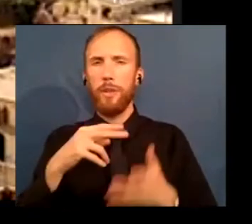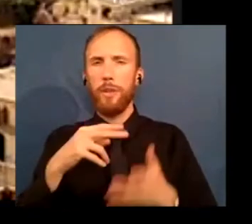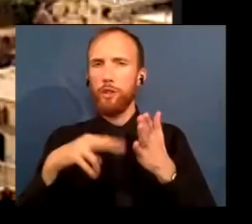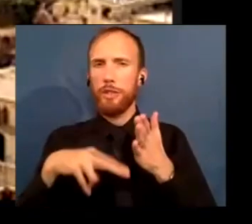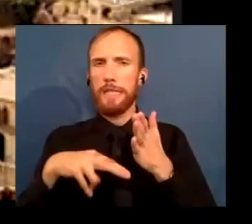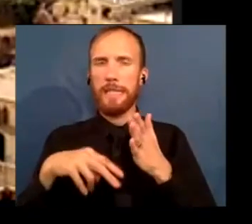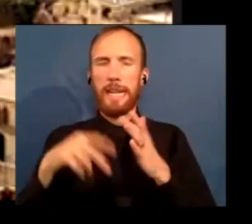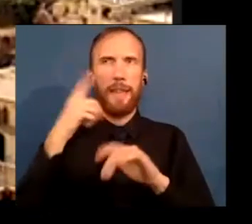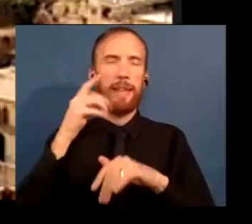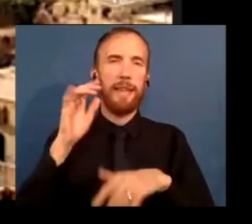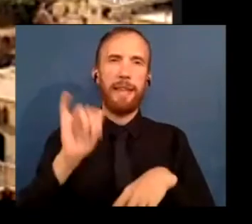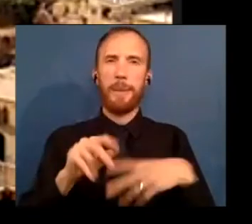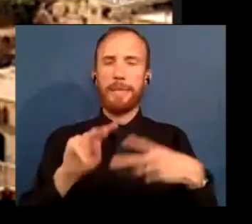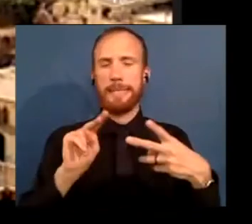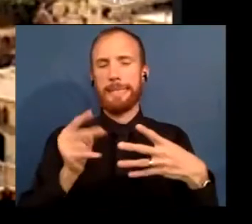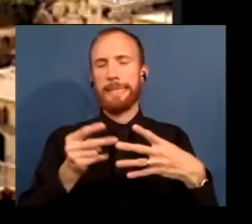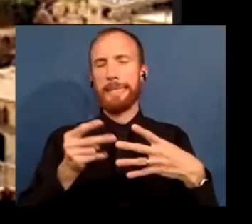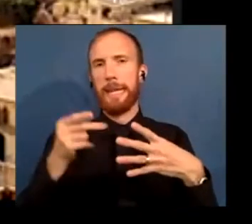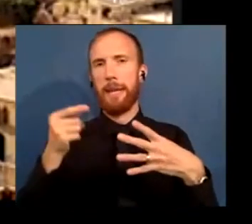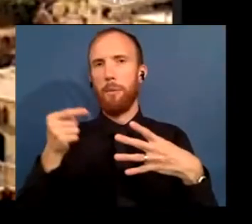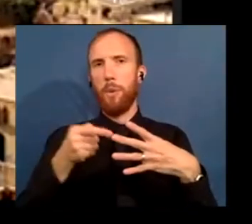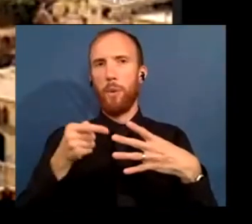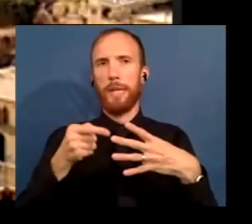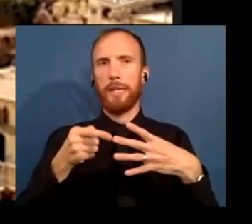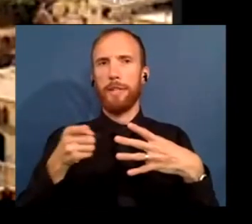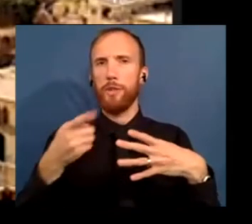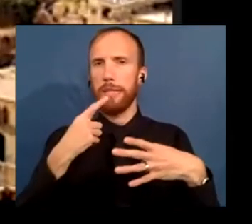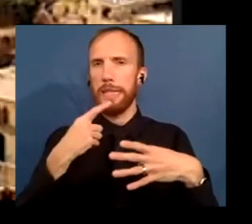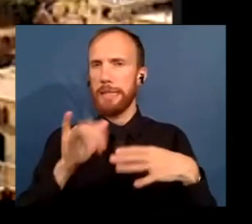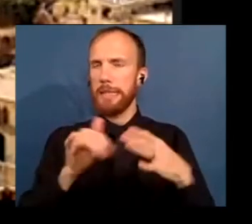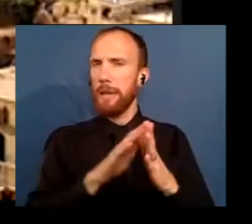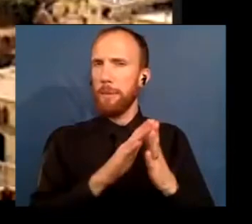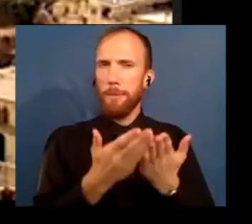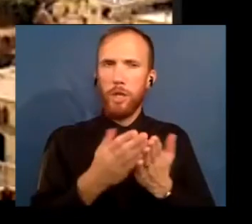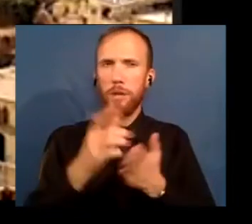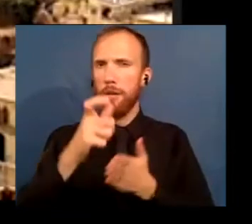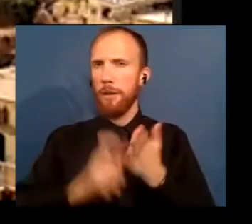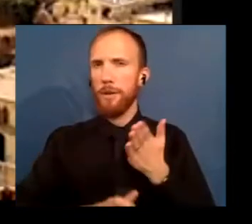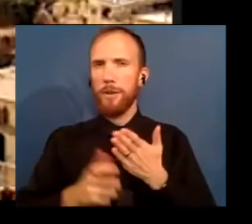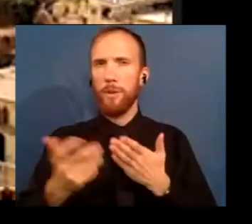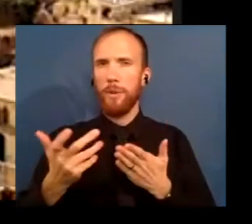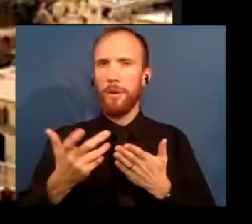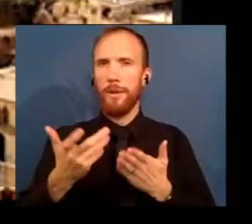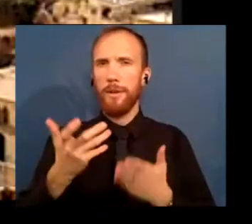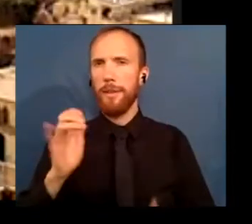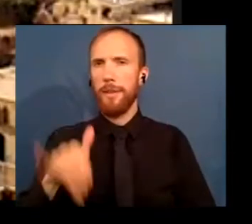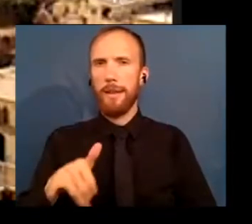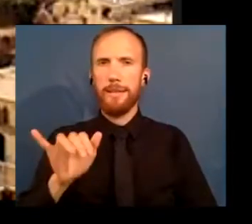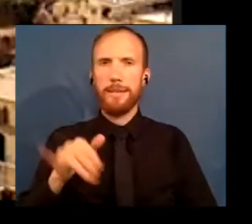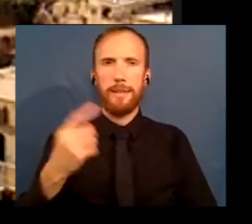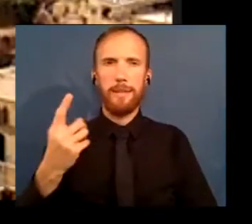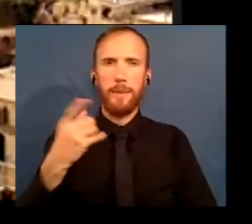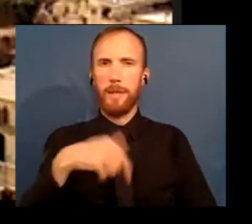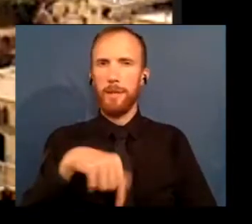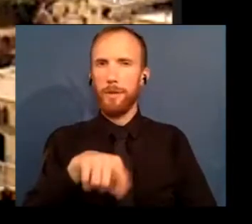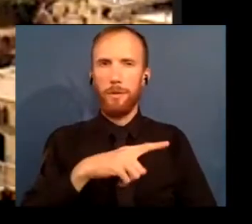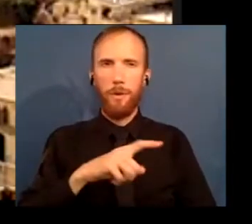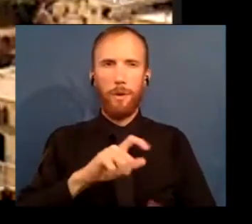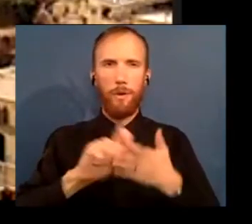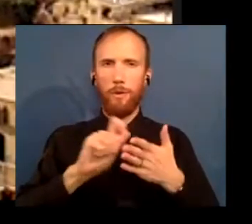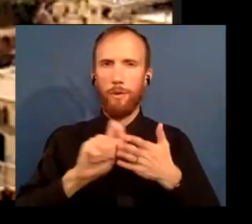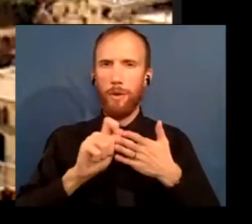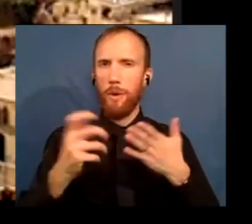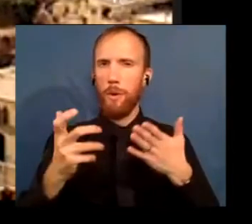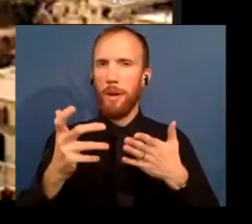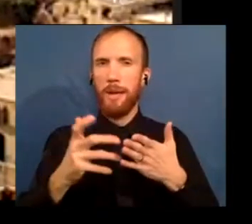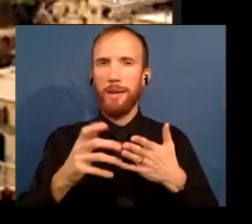second point in your discussion, Vijay. Is it a book or is it an article? Is it, you know, something that you all wrote? So why don't